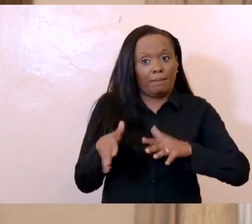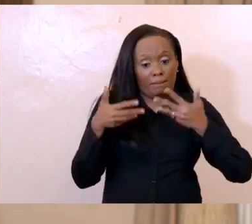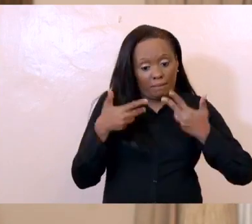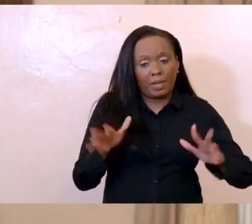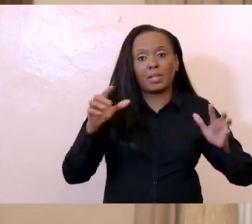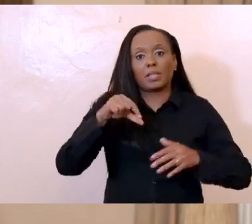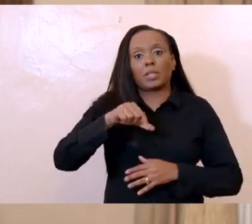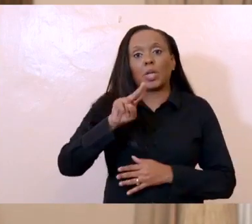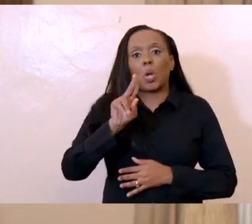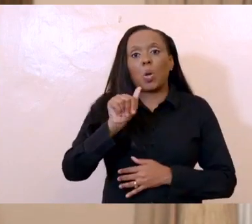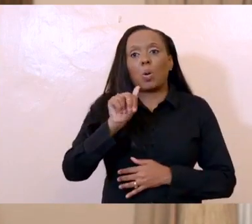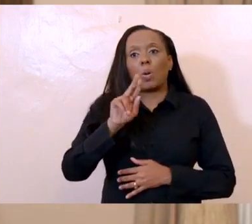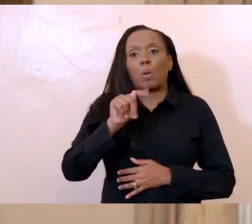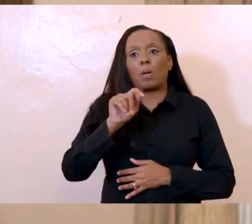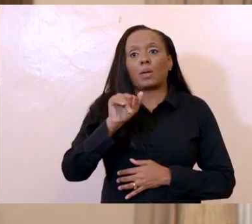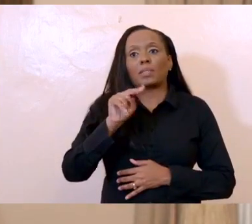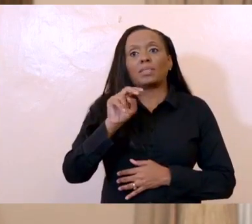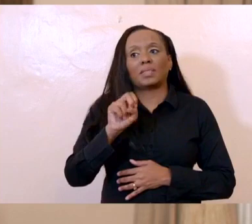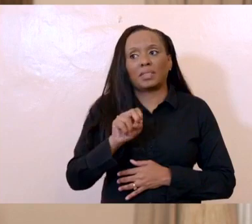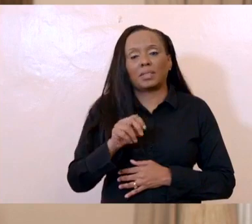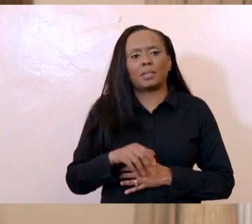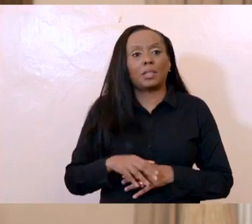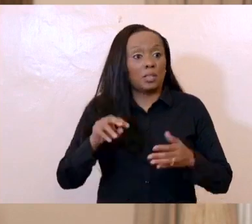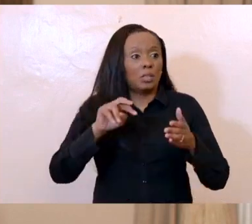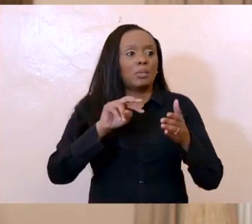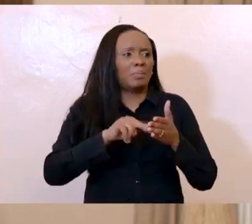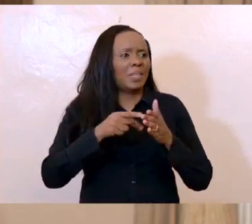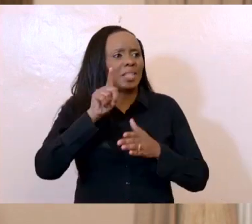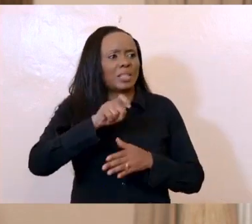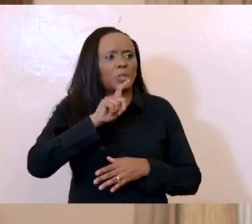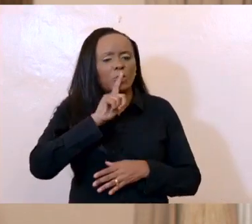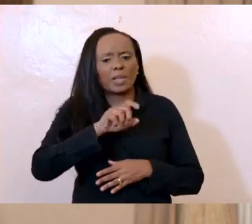So that means that they be thrown away properly rather than just be